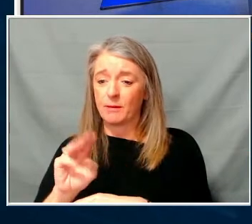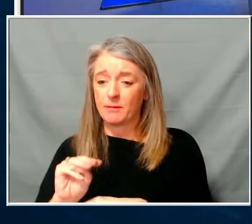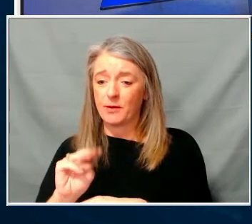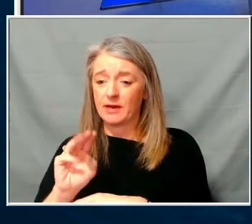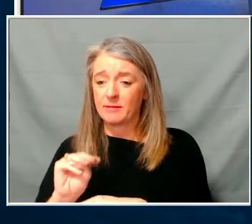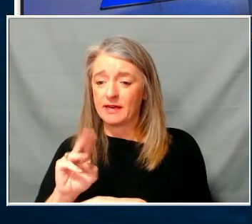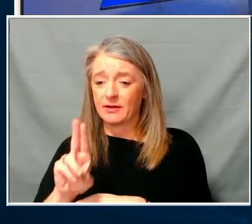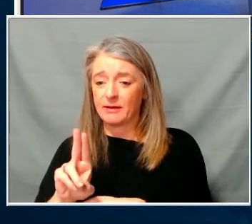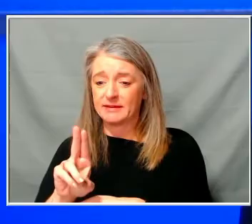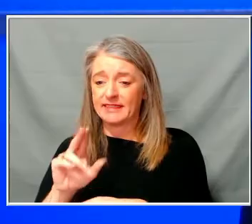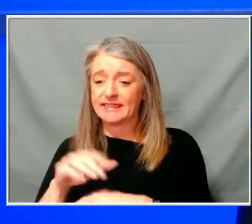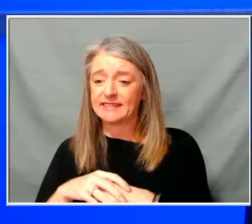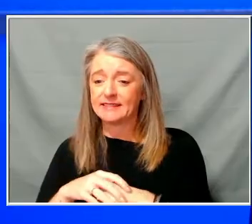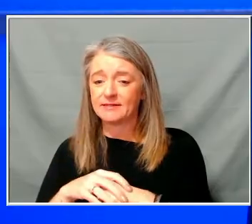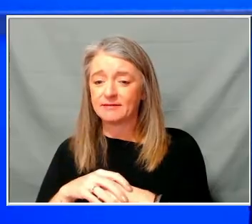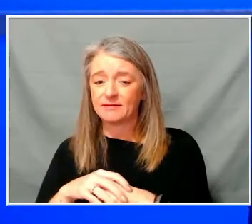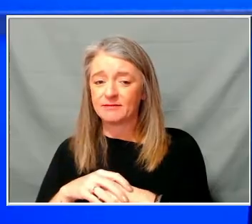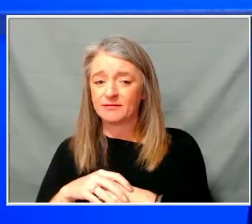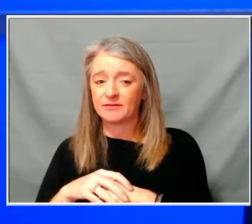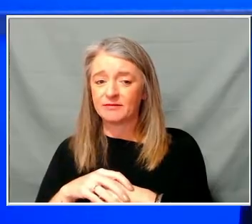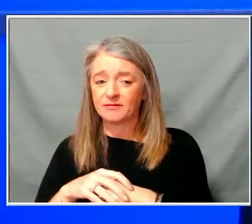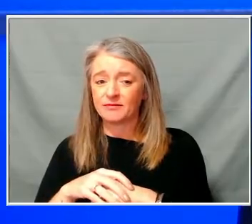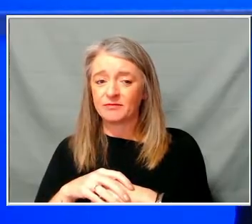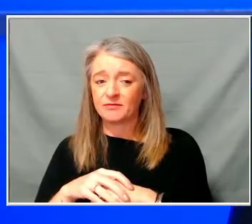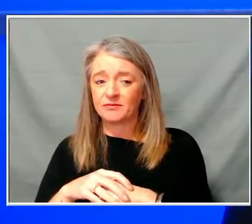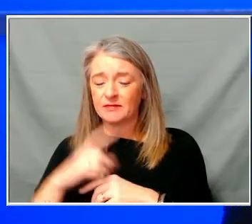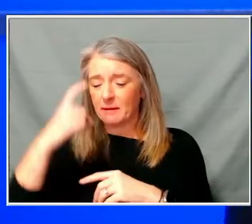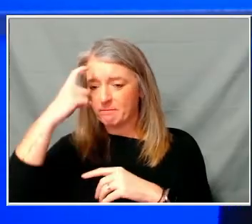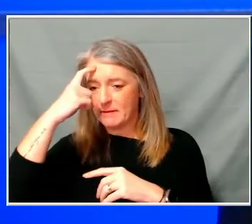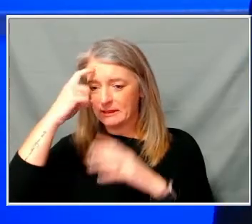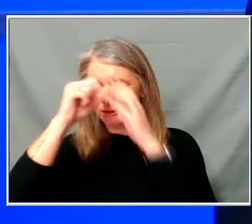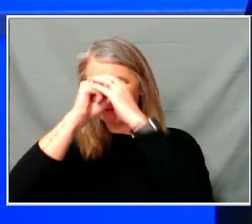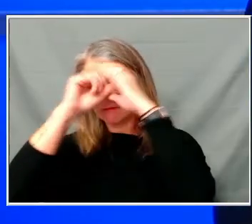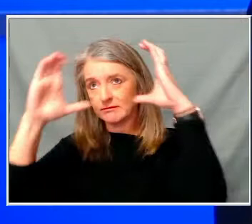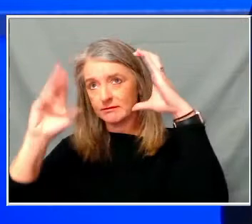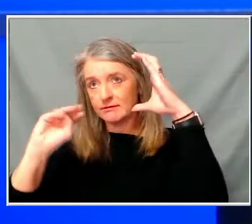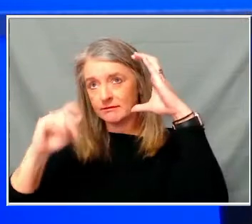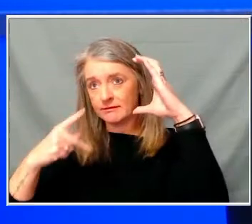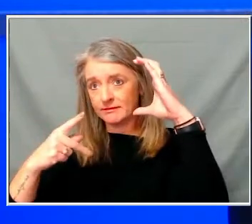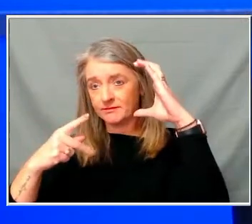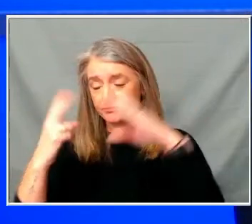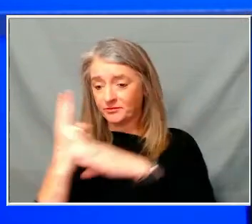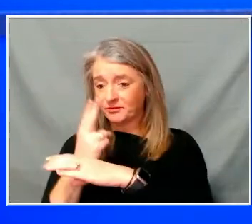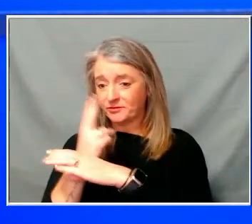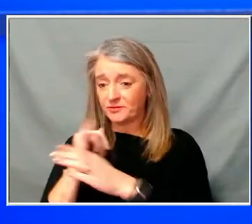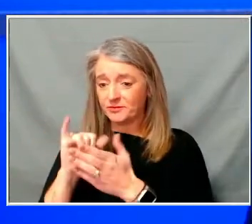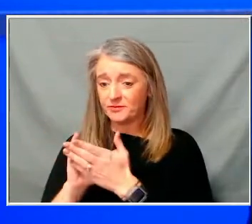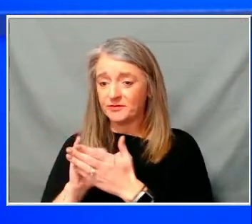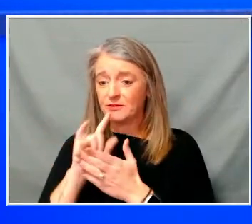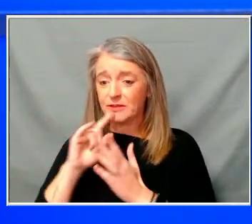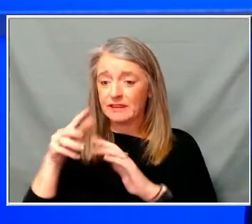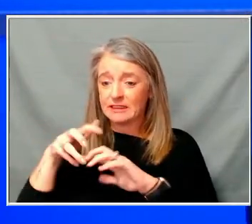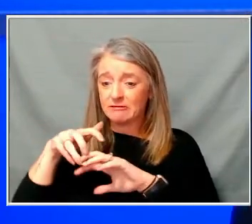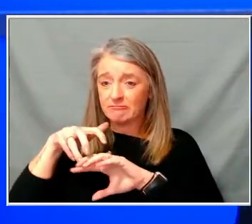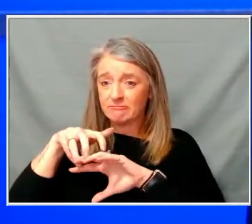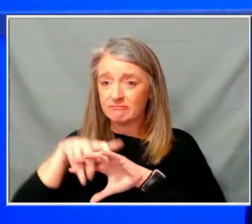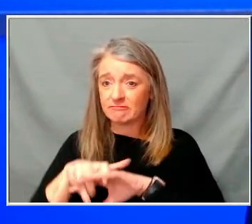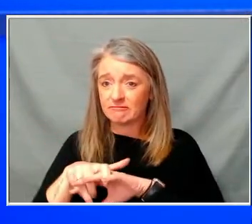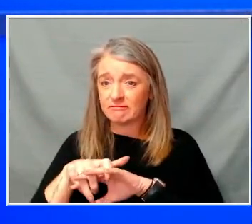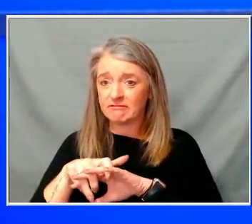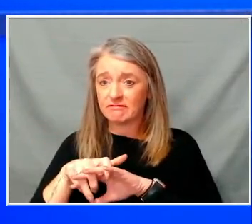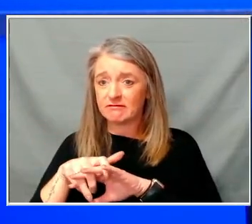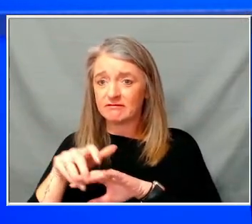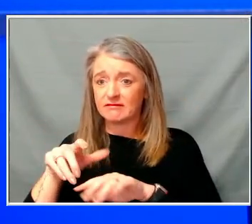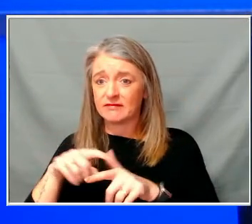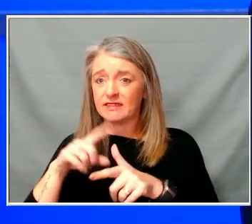it's, you form these mental maps, and the more often that you use a certain area, it's really ingrained. If we start, and then there's certain areas